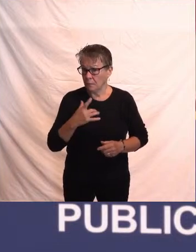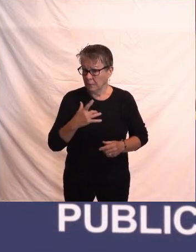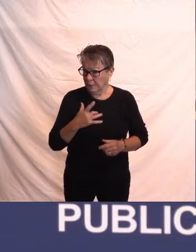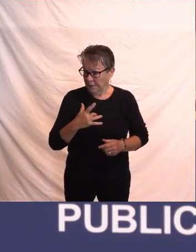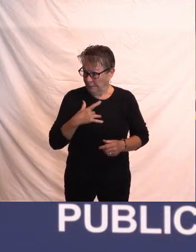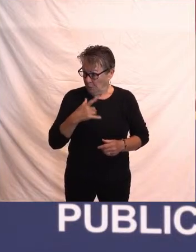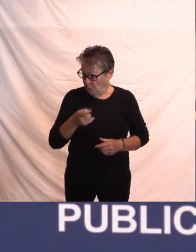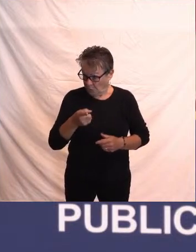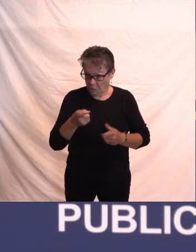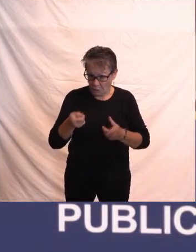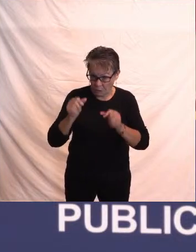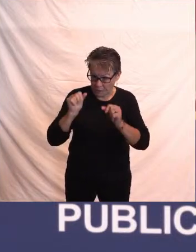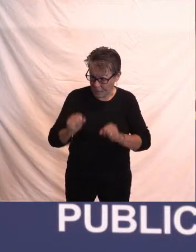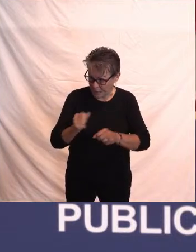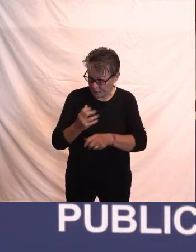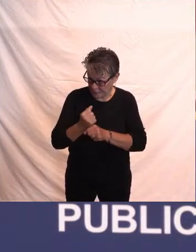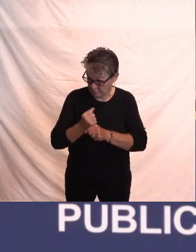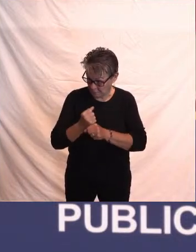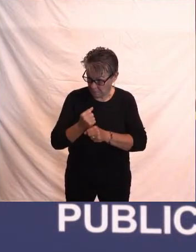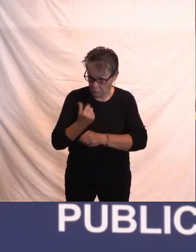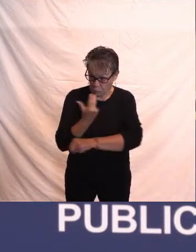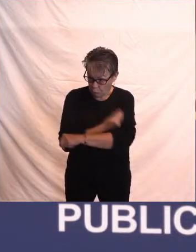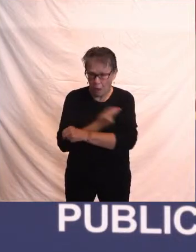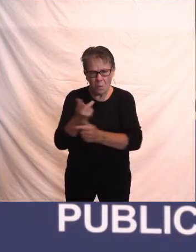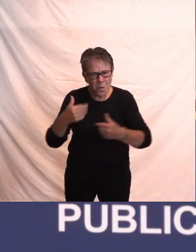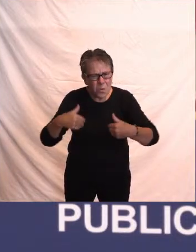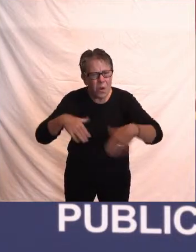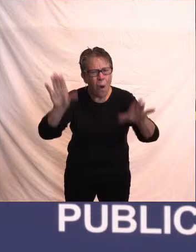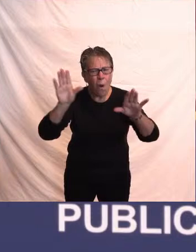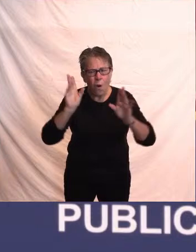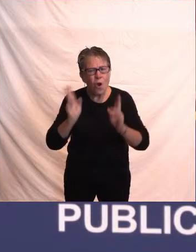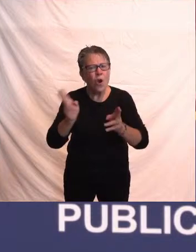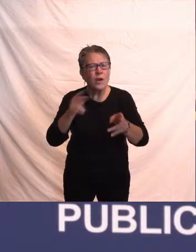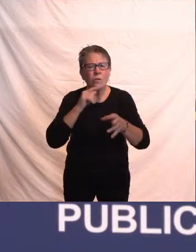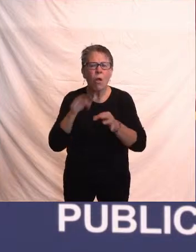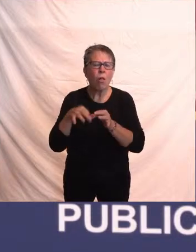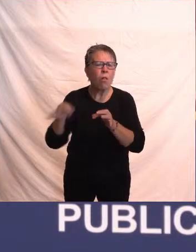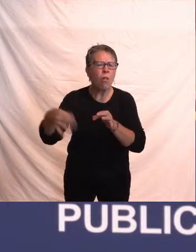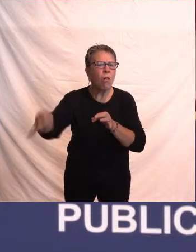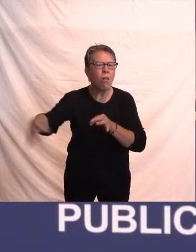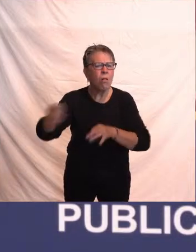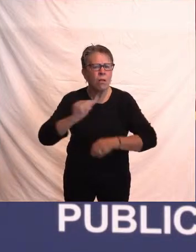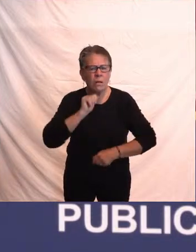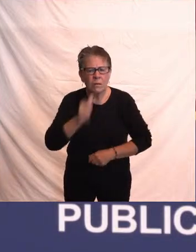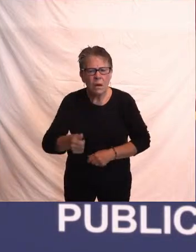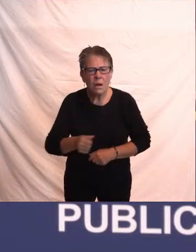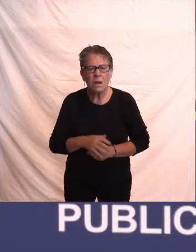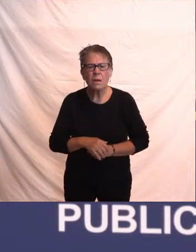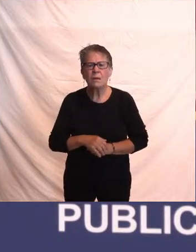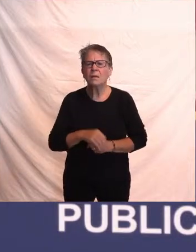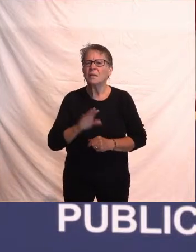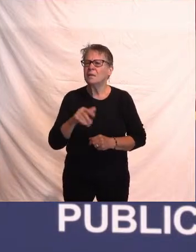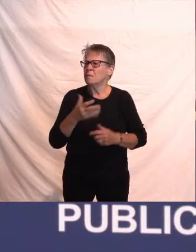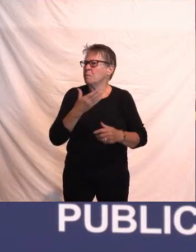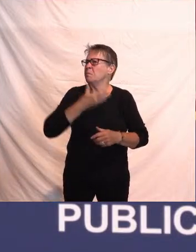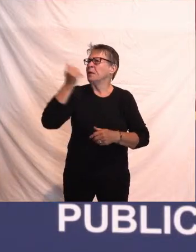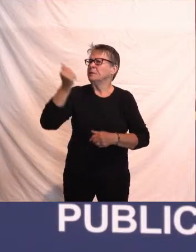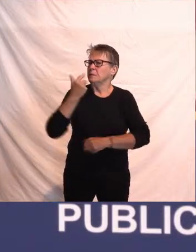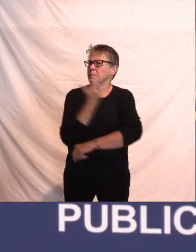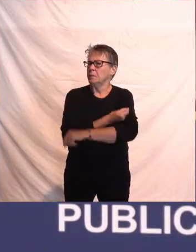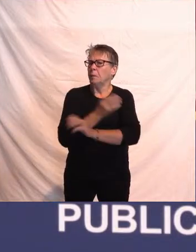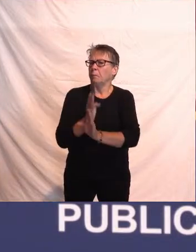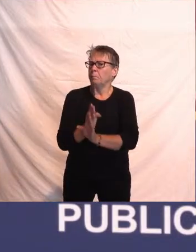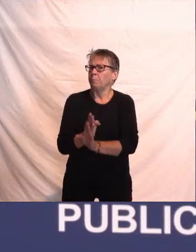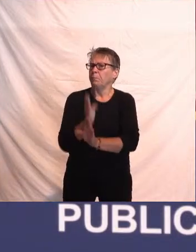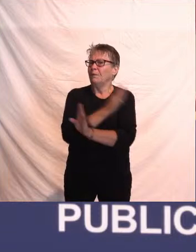possible, so you have that extra protection as the holidays approach. More and more people will be eligible for the booster in the coming weeks,